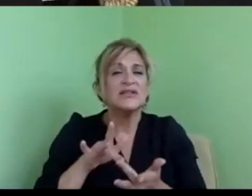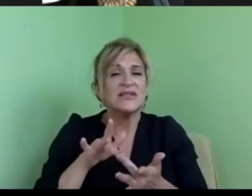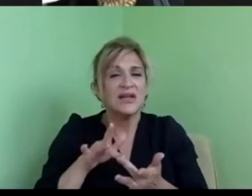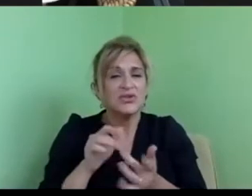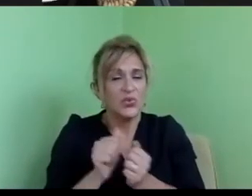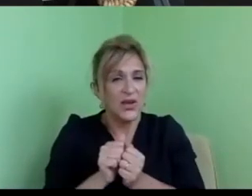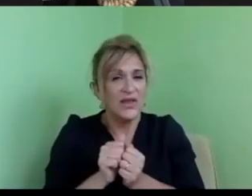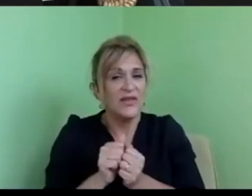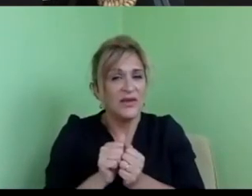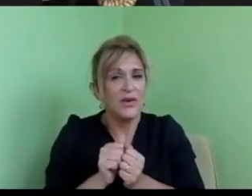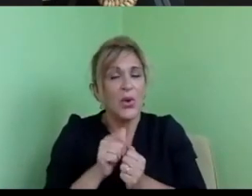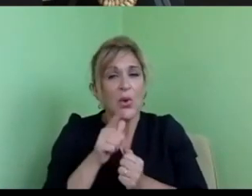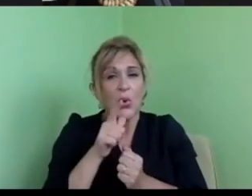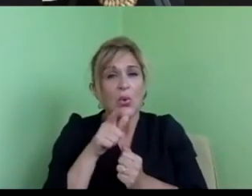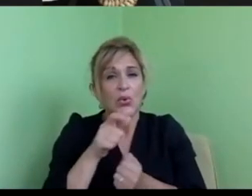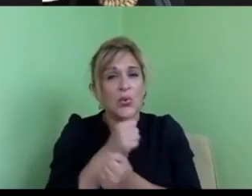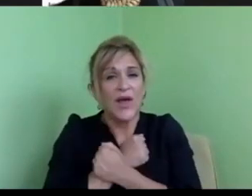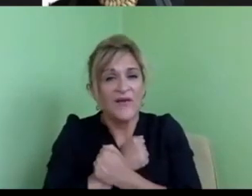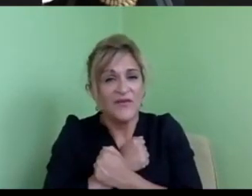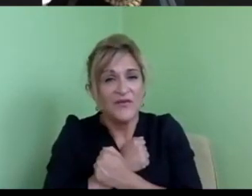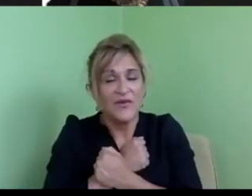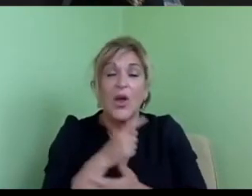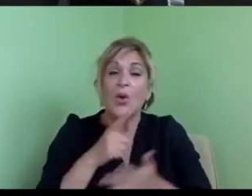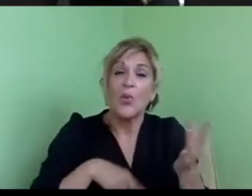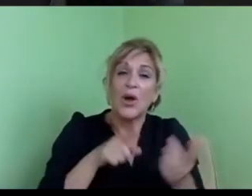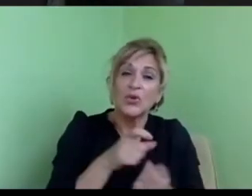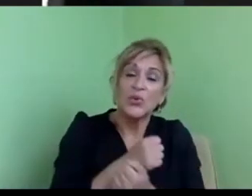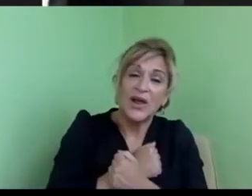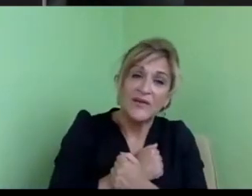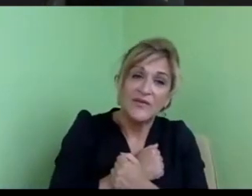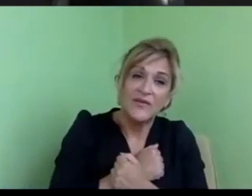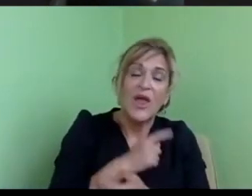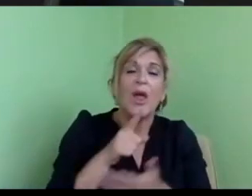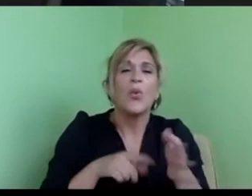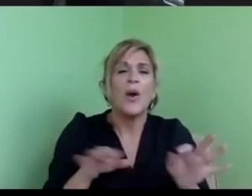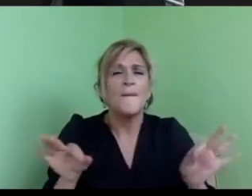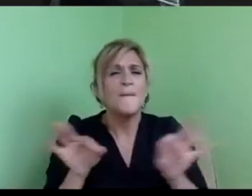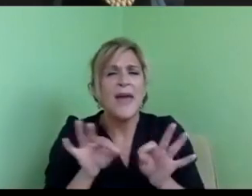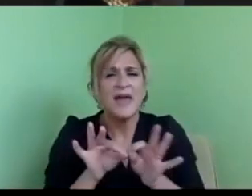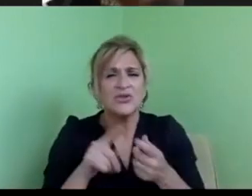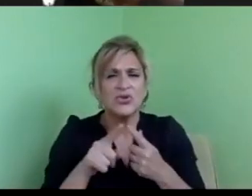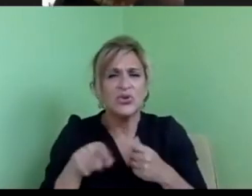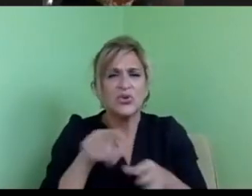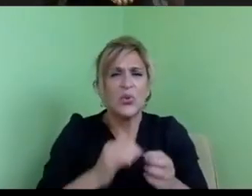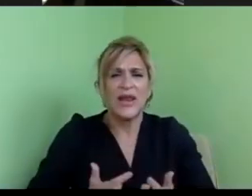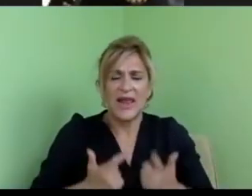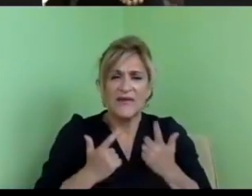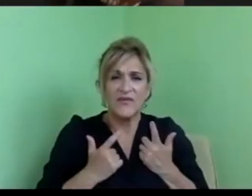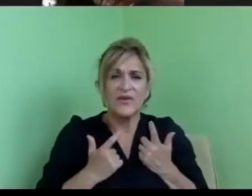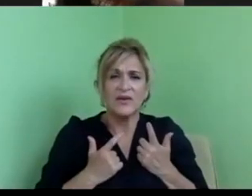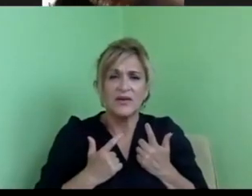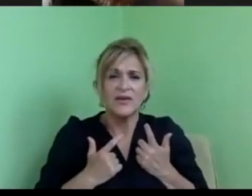who you love and what you love and what matters to you in life and it's a it's a